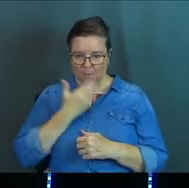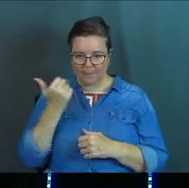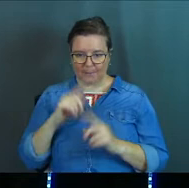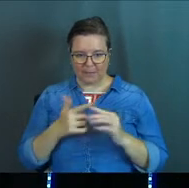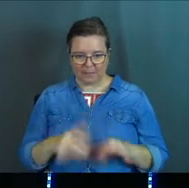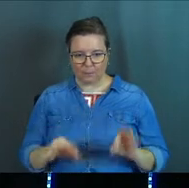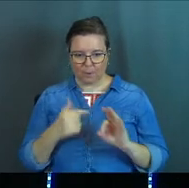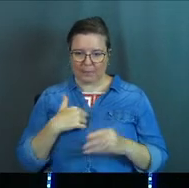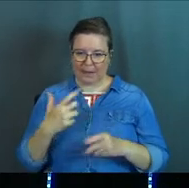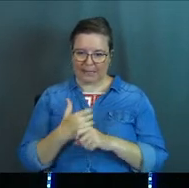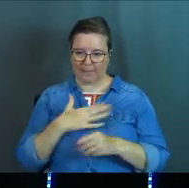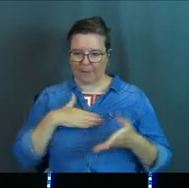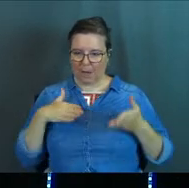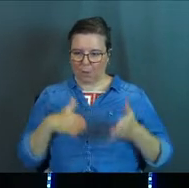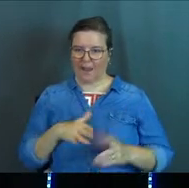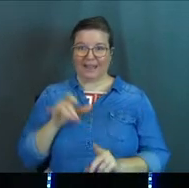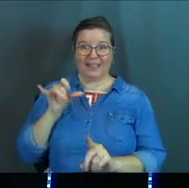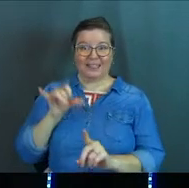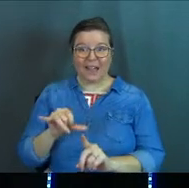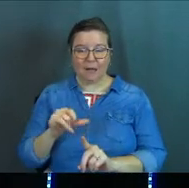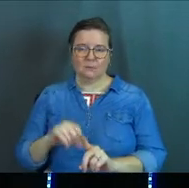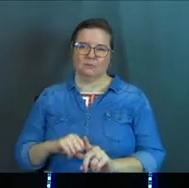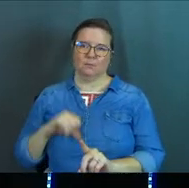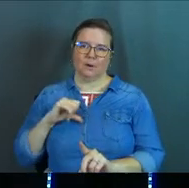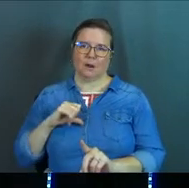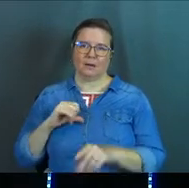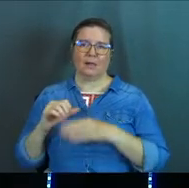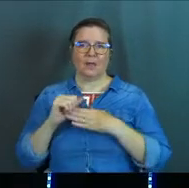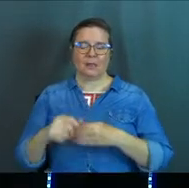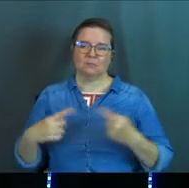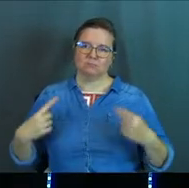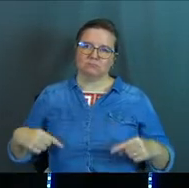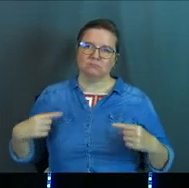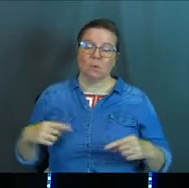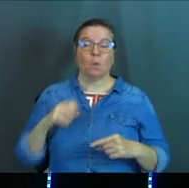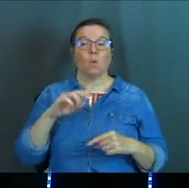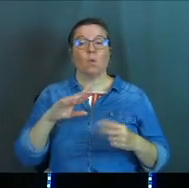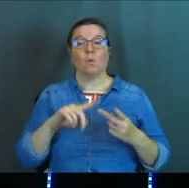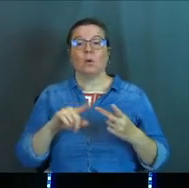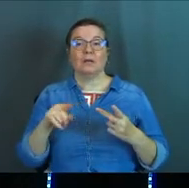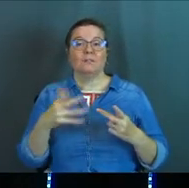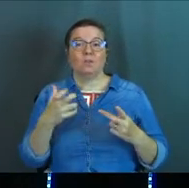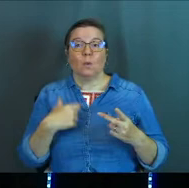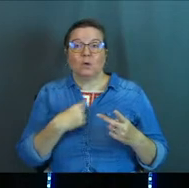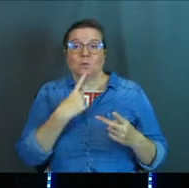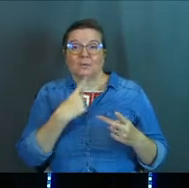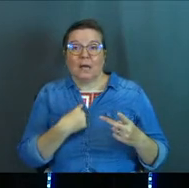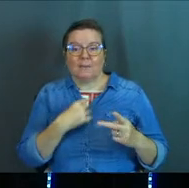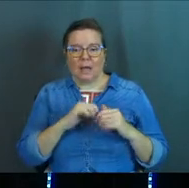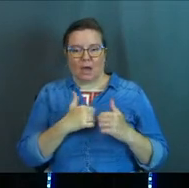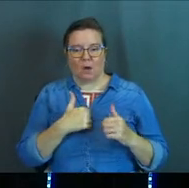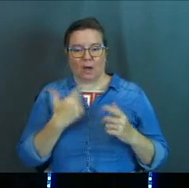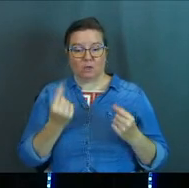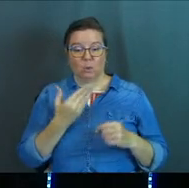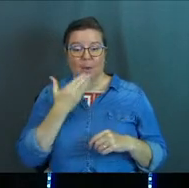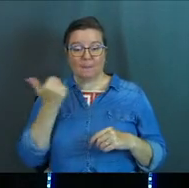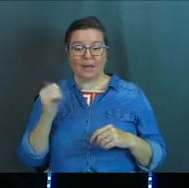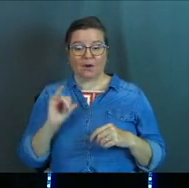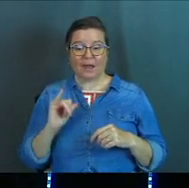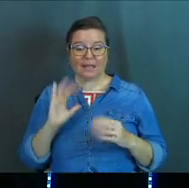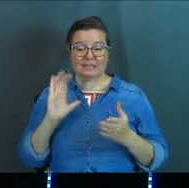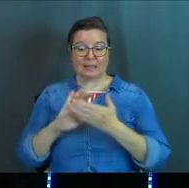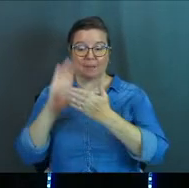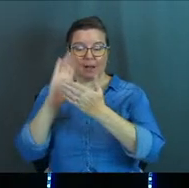but it's important that I get my way. That's pride, and that leads to arguments. Or if you just want to tell me how I could do better